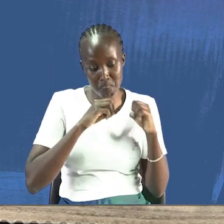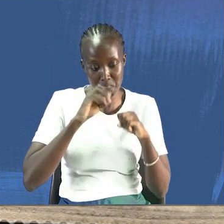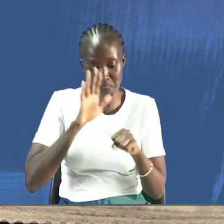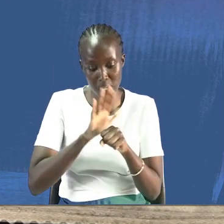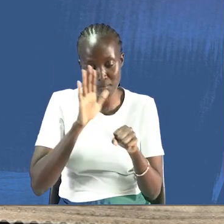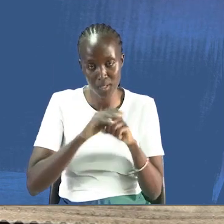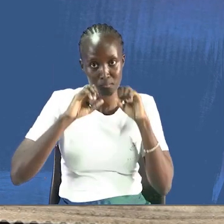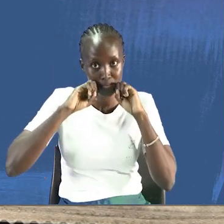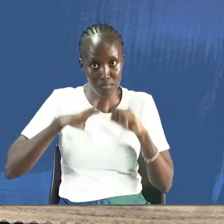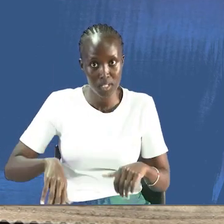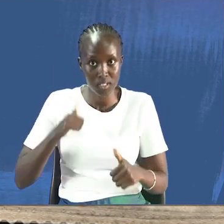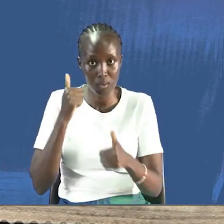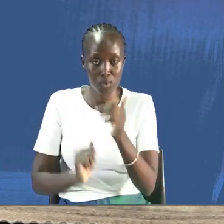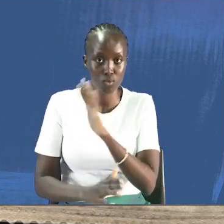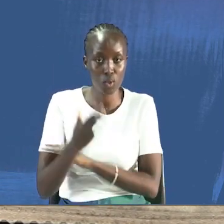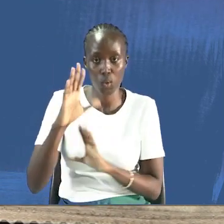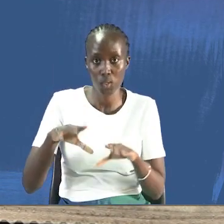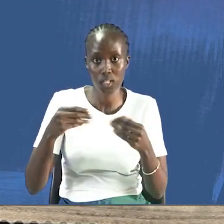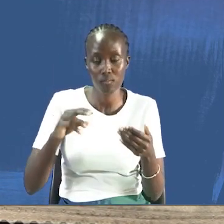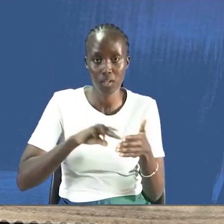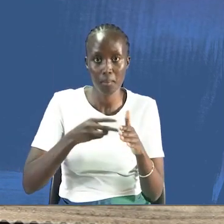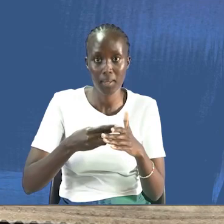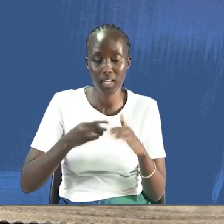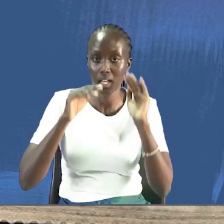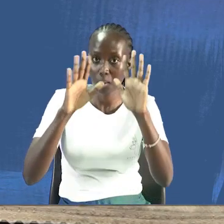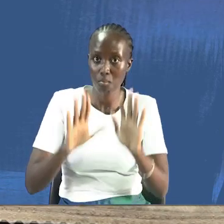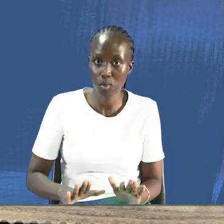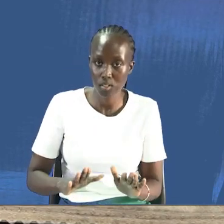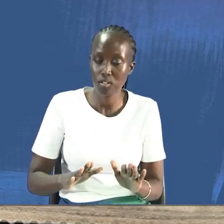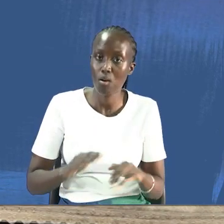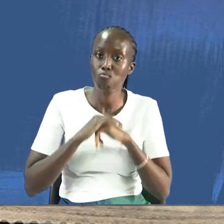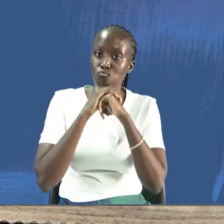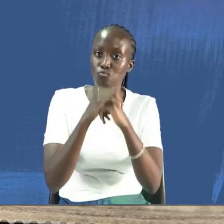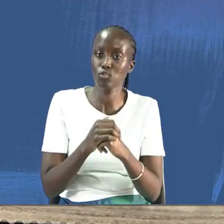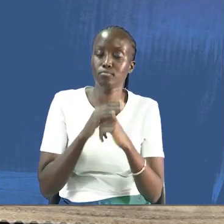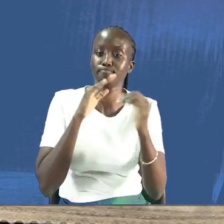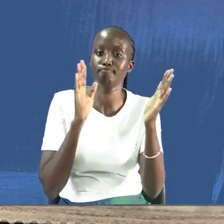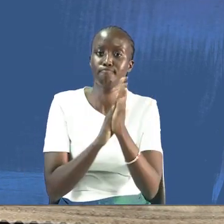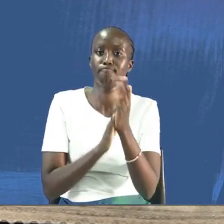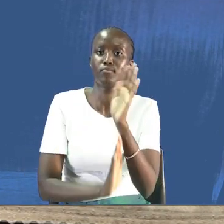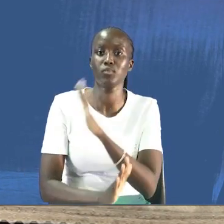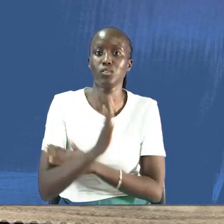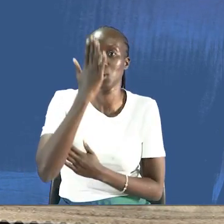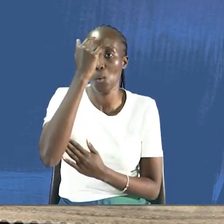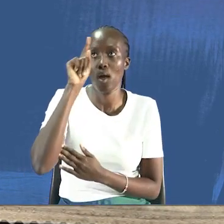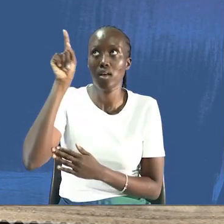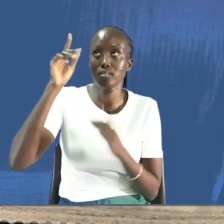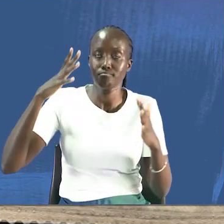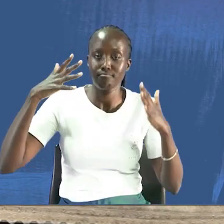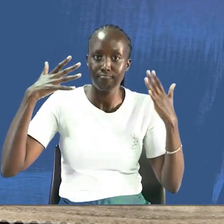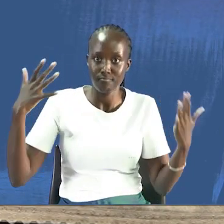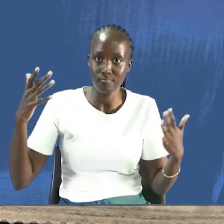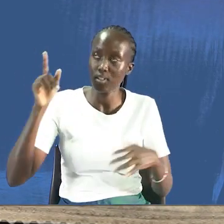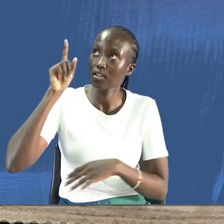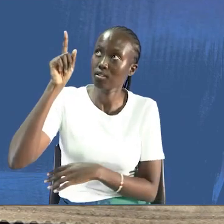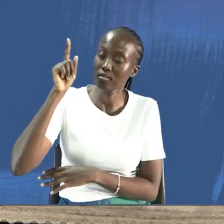And so we need to stop everything and praise God and worship him because of his greatness, because of